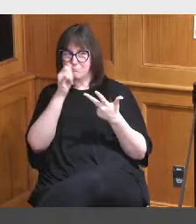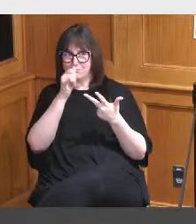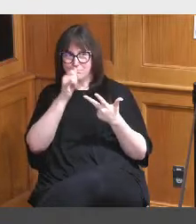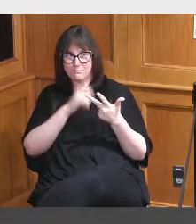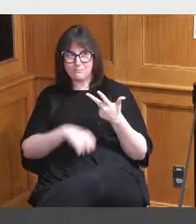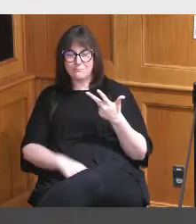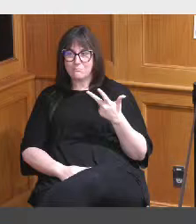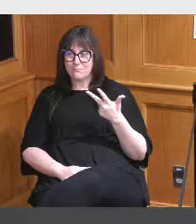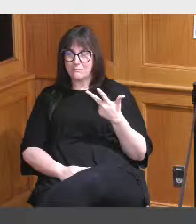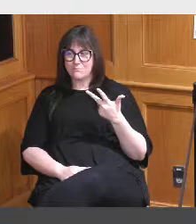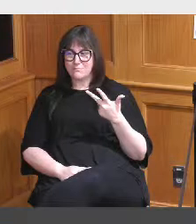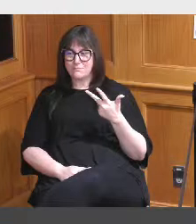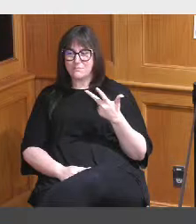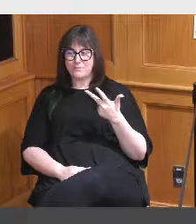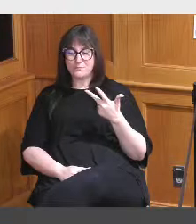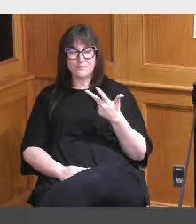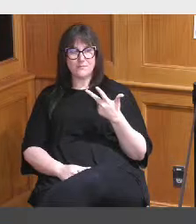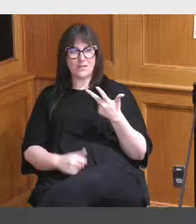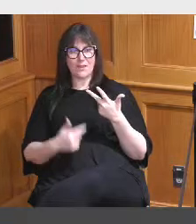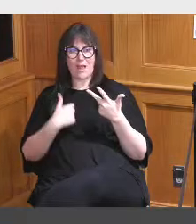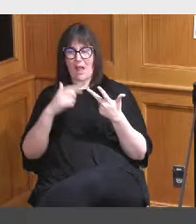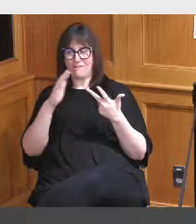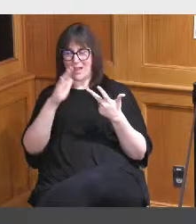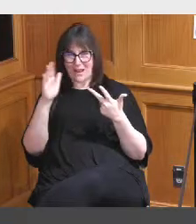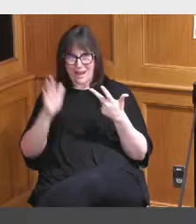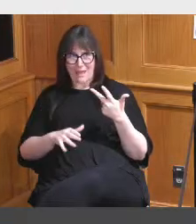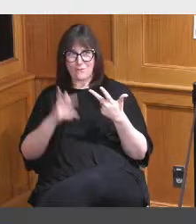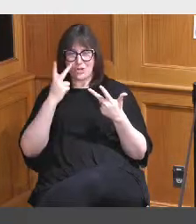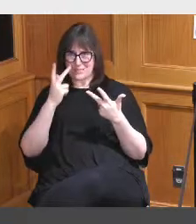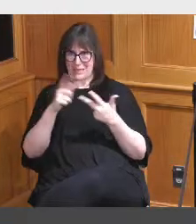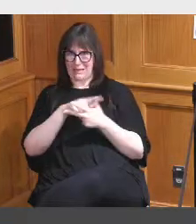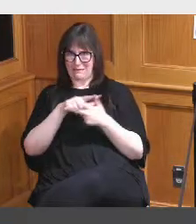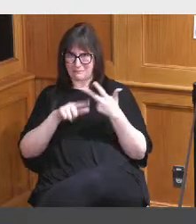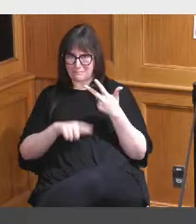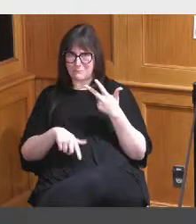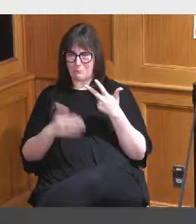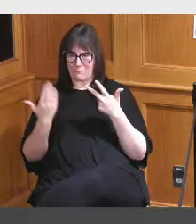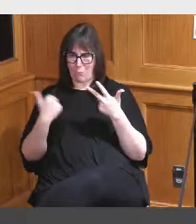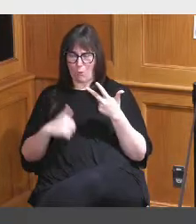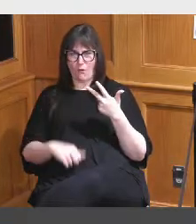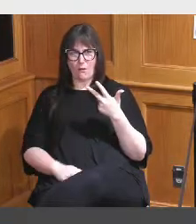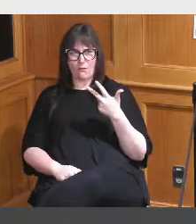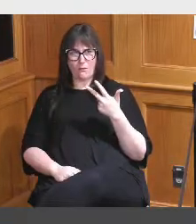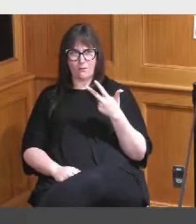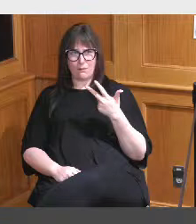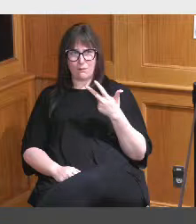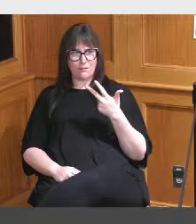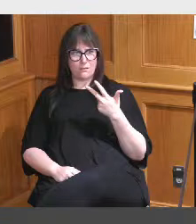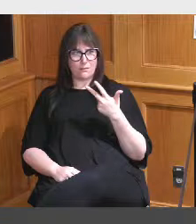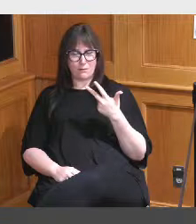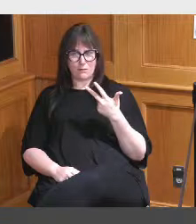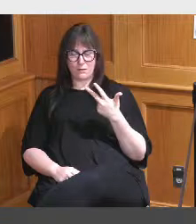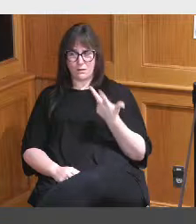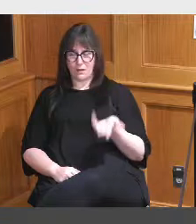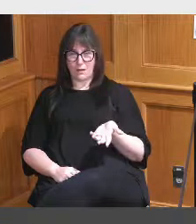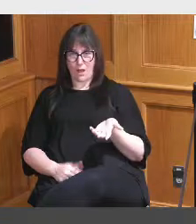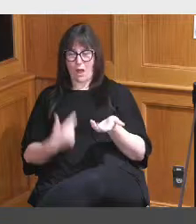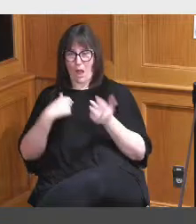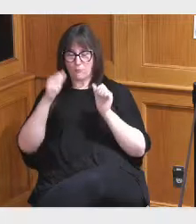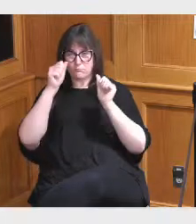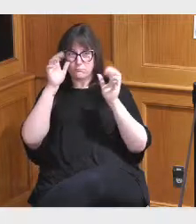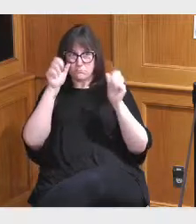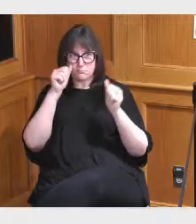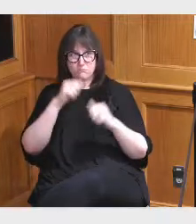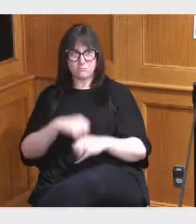subcontractors are splitting, and I've never seen that before. We just have never seen that before. So I'm just amazed with that. So